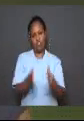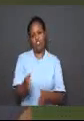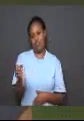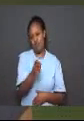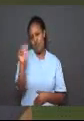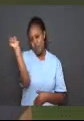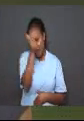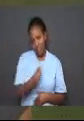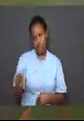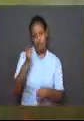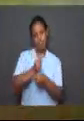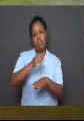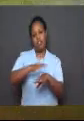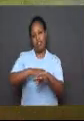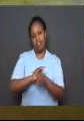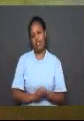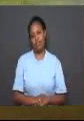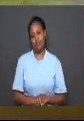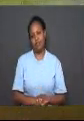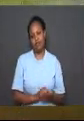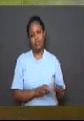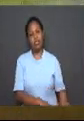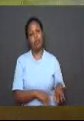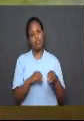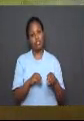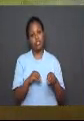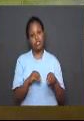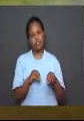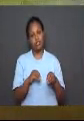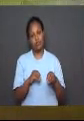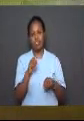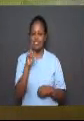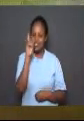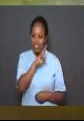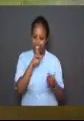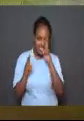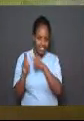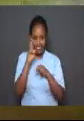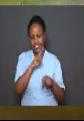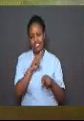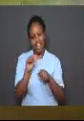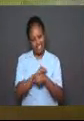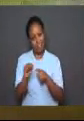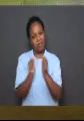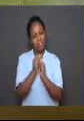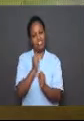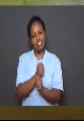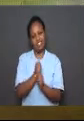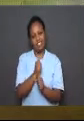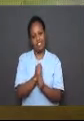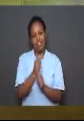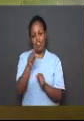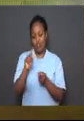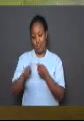their activities. Students, let's try a fun activity. Please find a